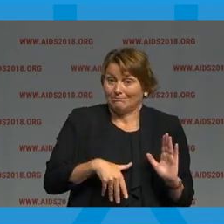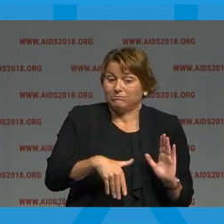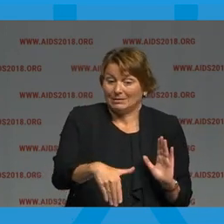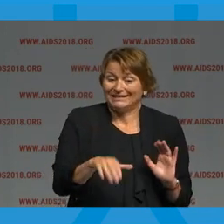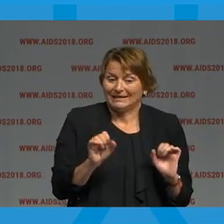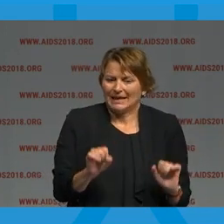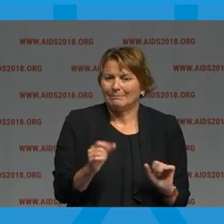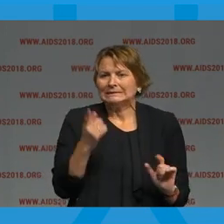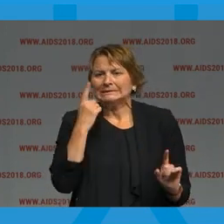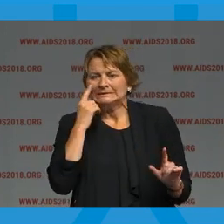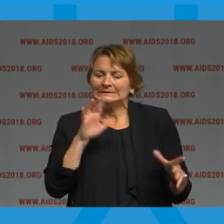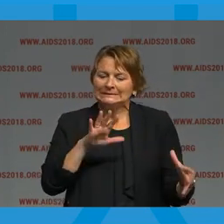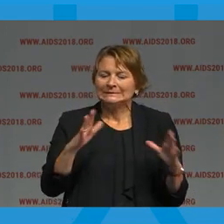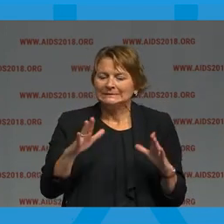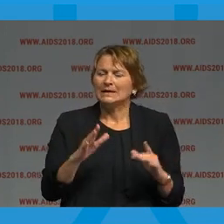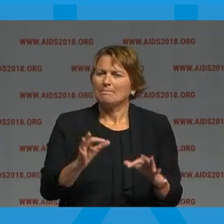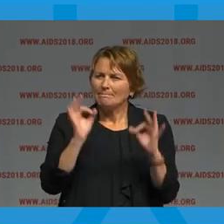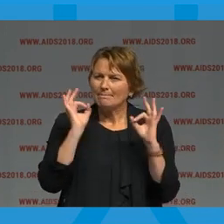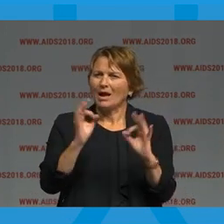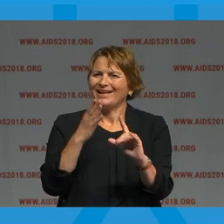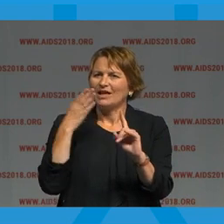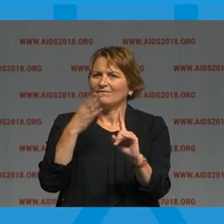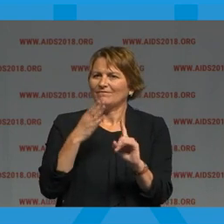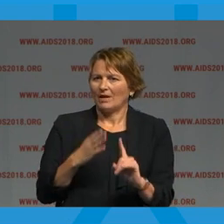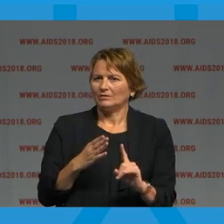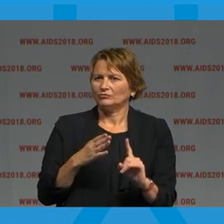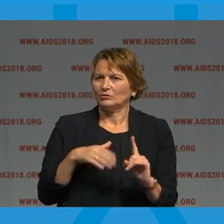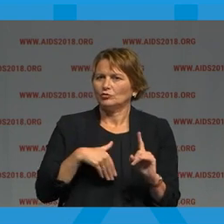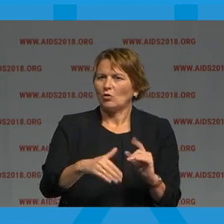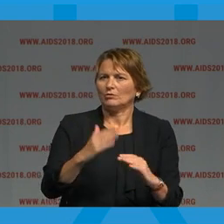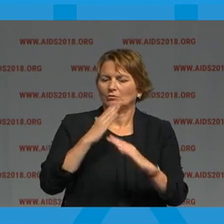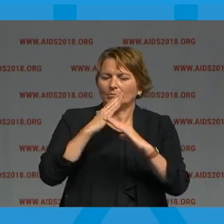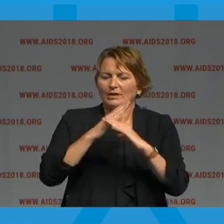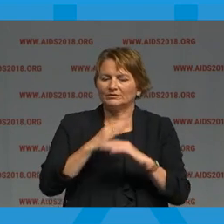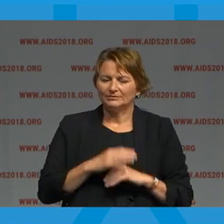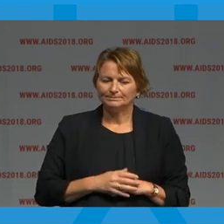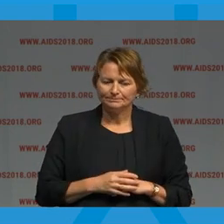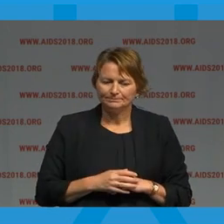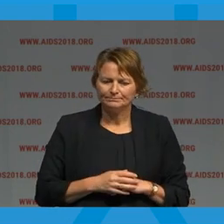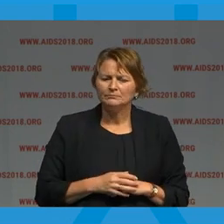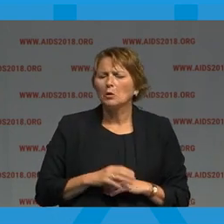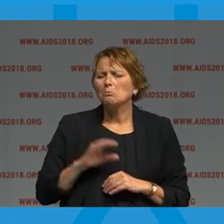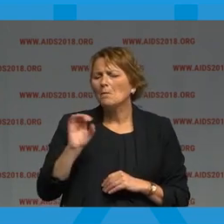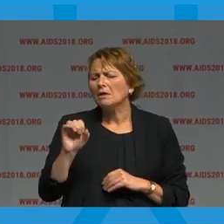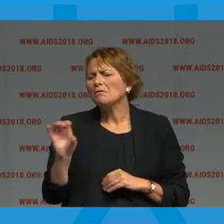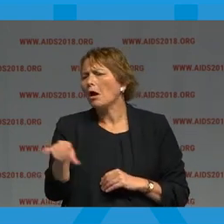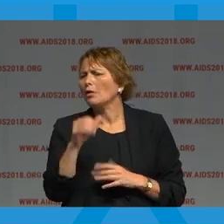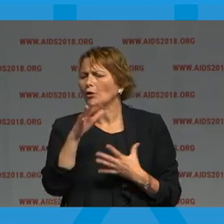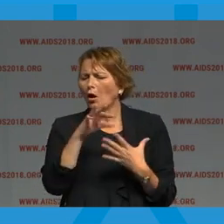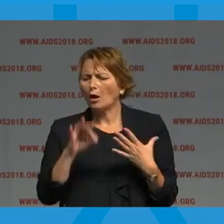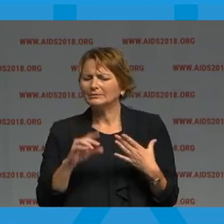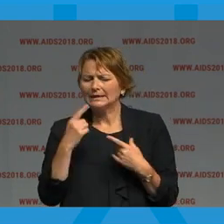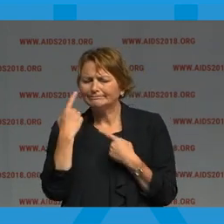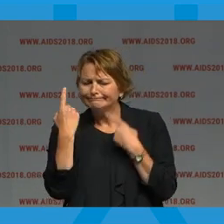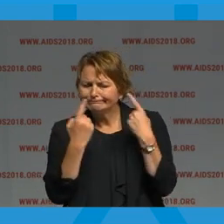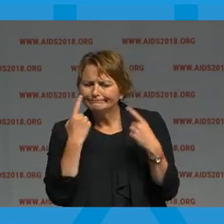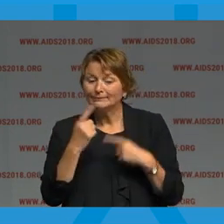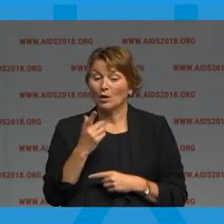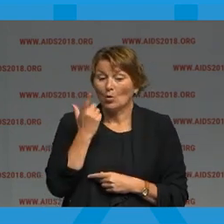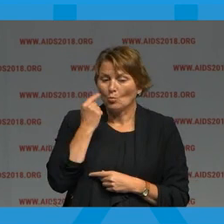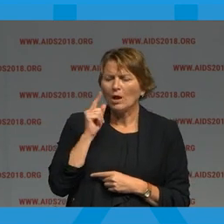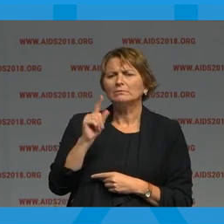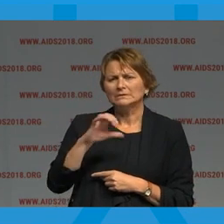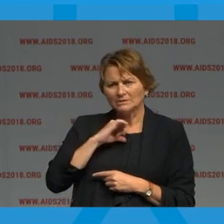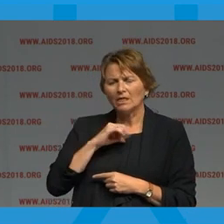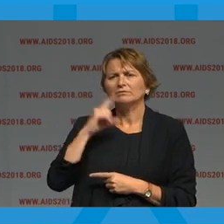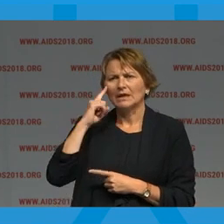and provide effective contraception. Risk-benefit has to be compared to other options and to be considered, and women have the right to